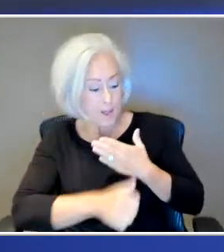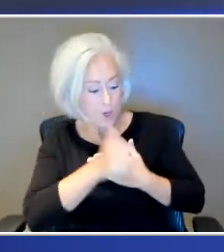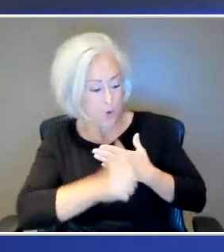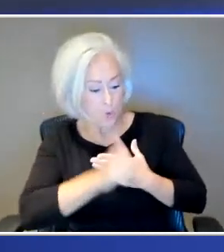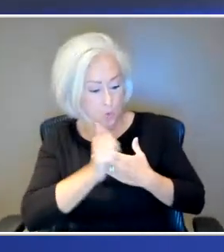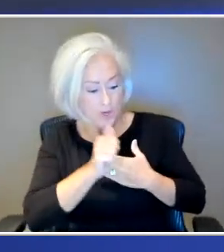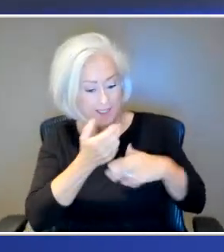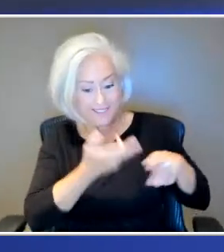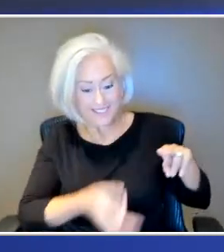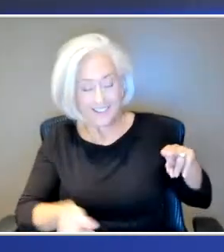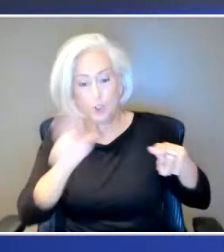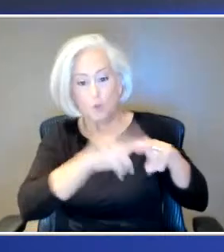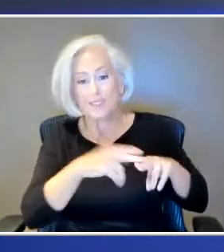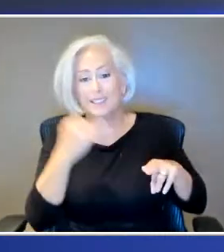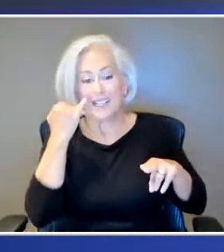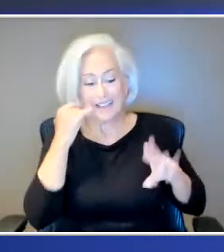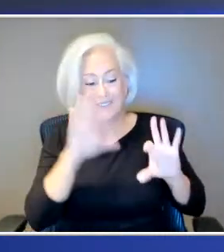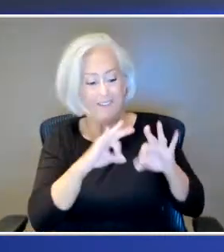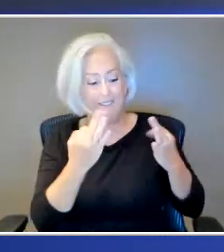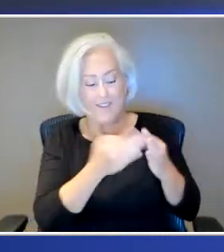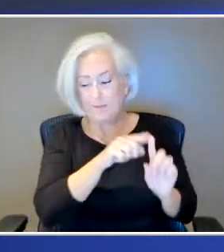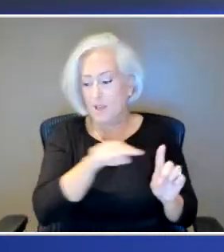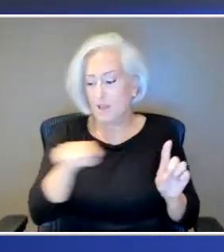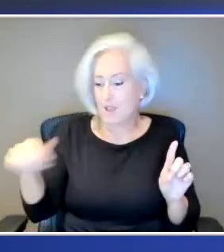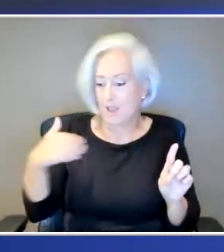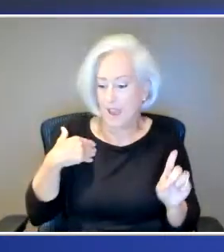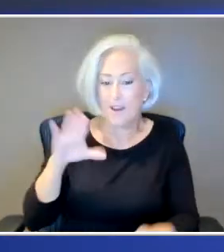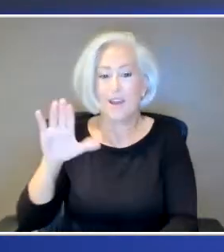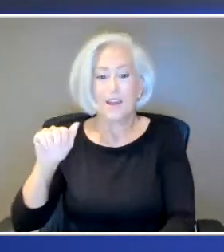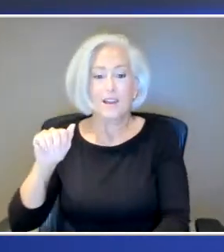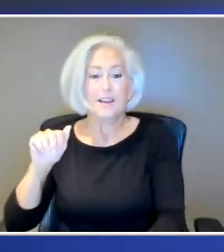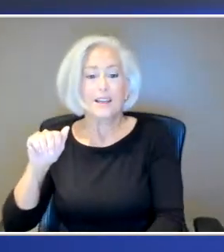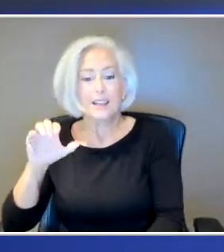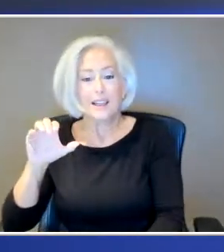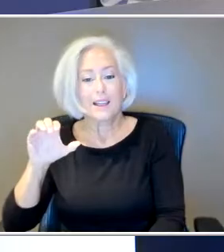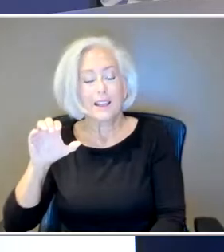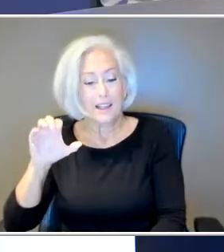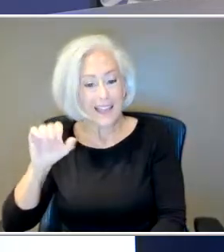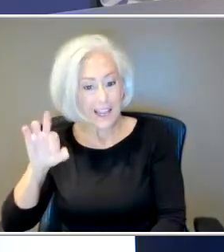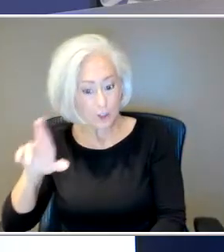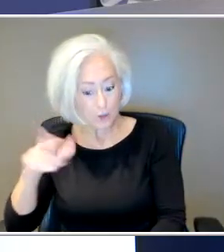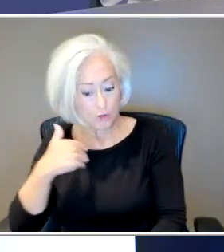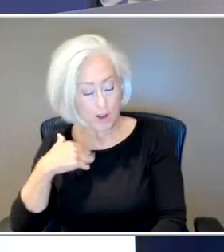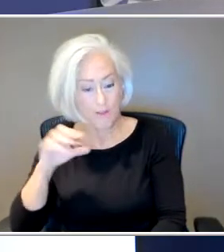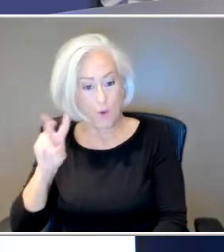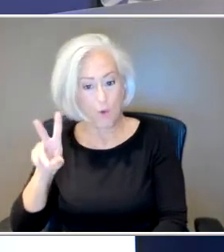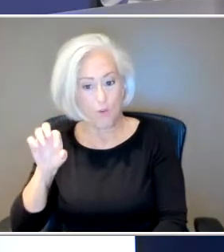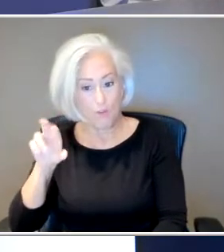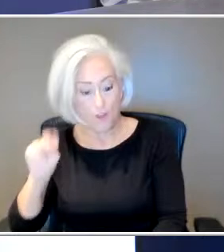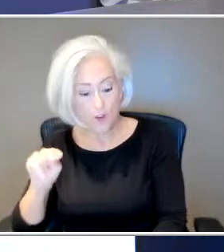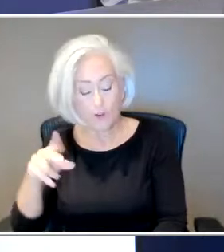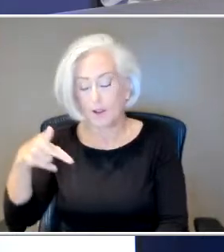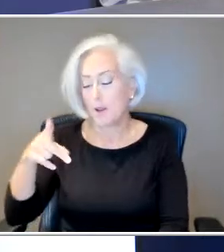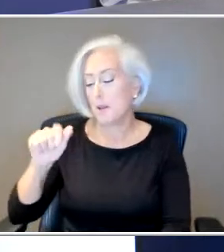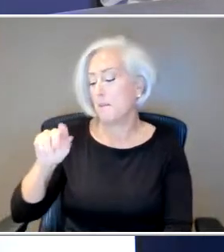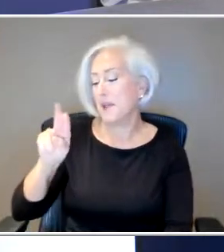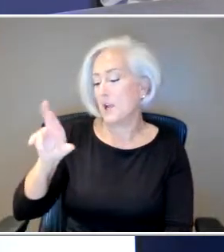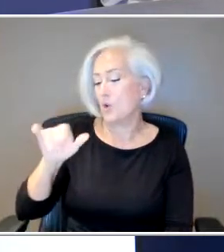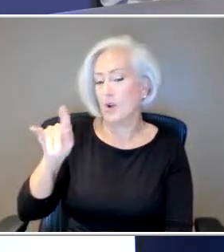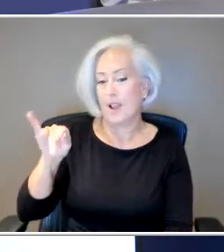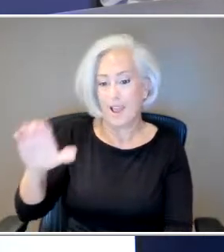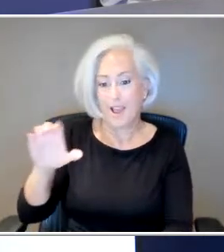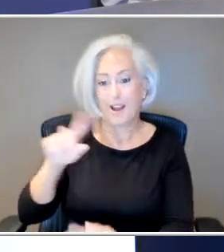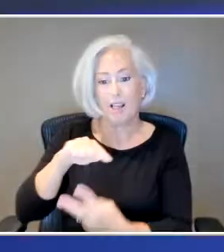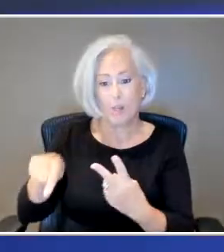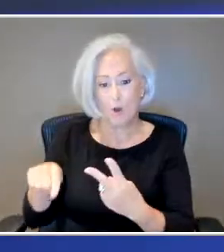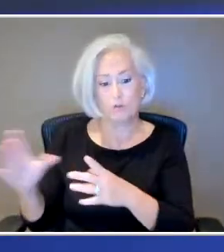cancer or related cancers like pancreatic, ovarian, breast. When can you get that screening? How old? So we recommend 45 if you don't